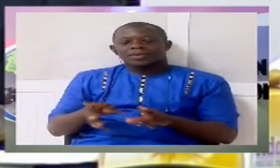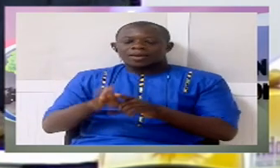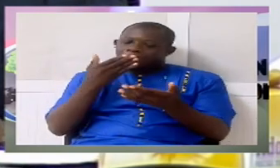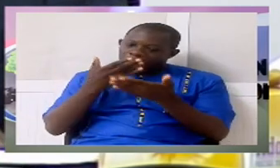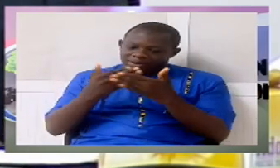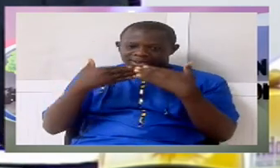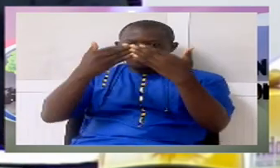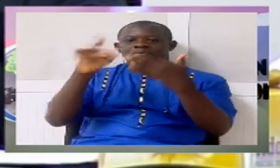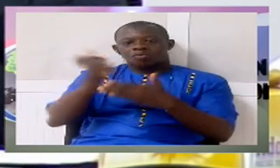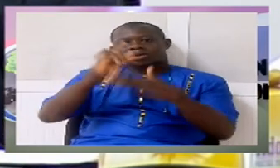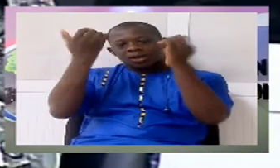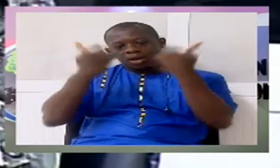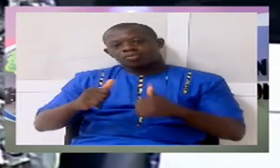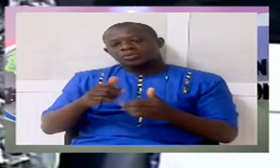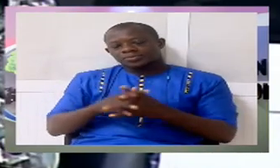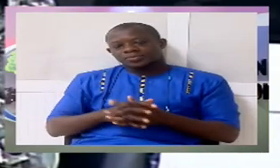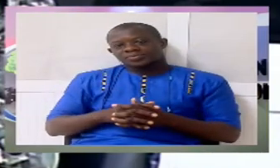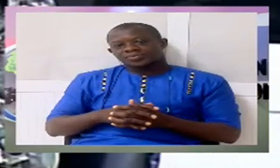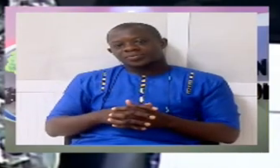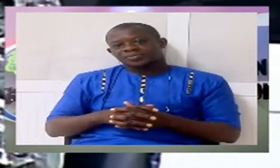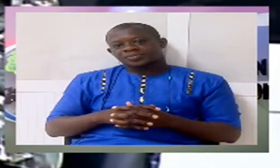what happened.